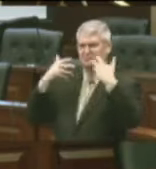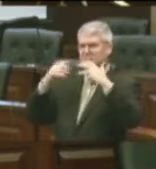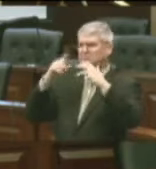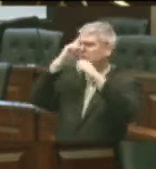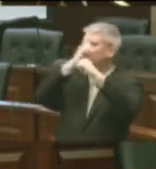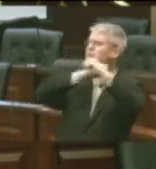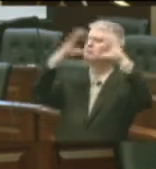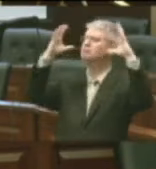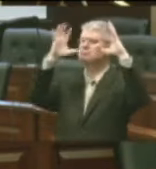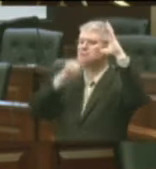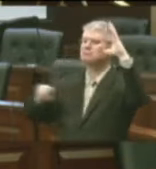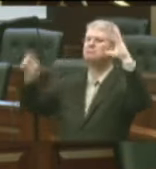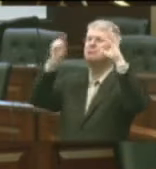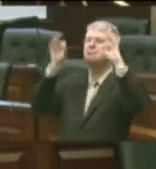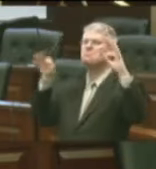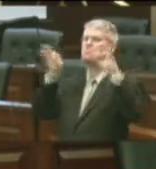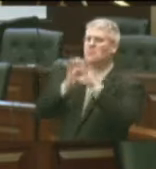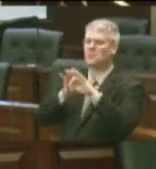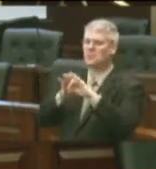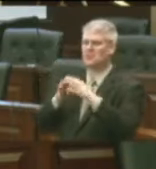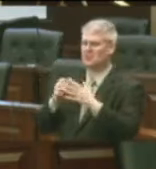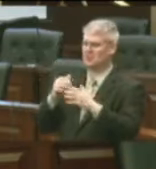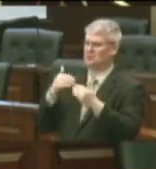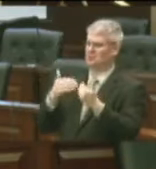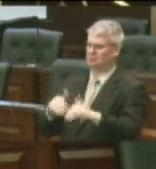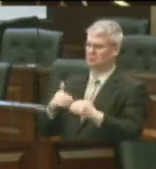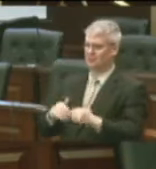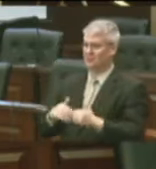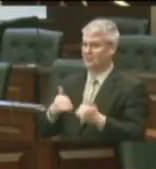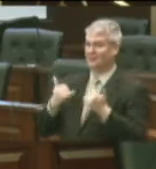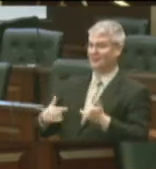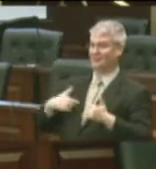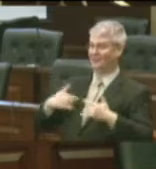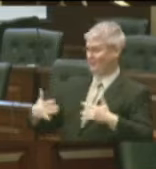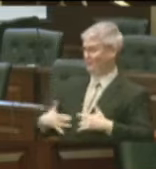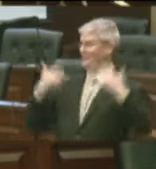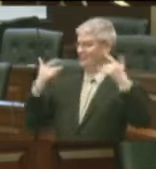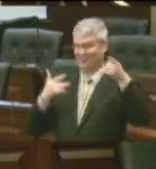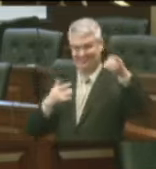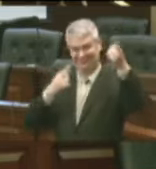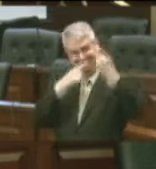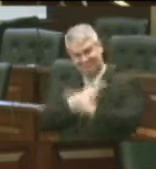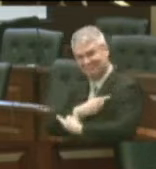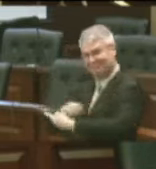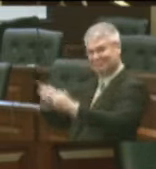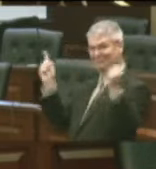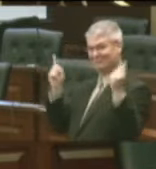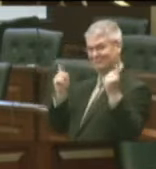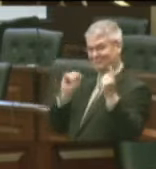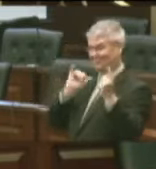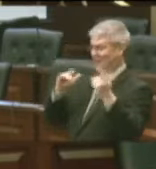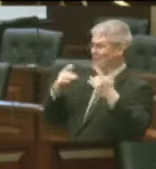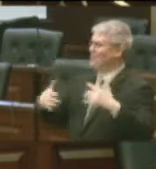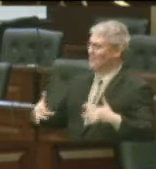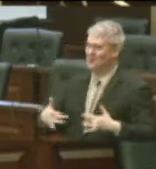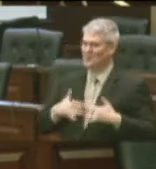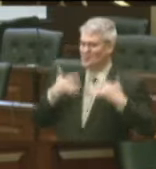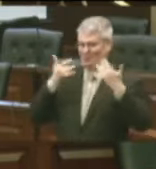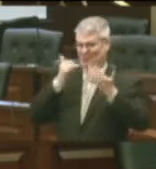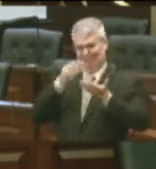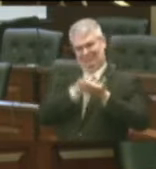are excited to announce and understand the good implications and the positive outcomes that